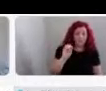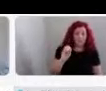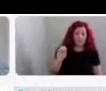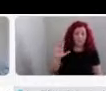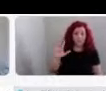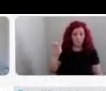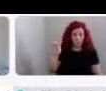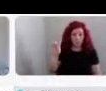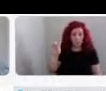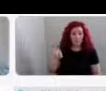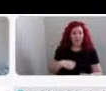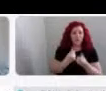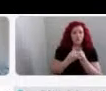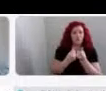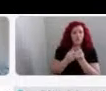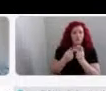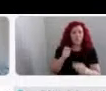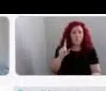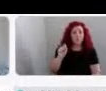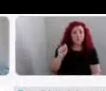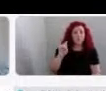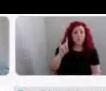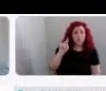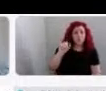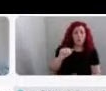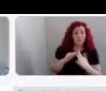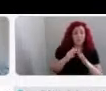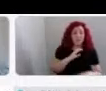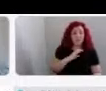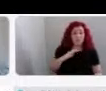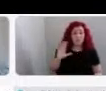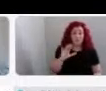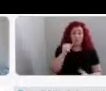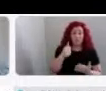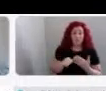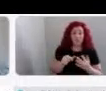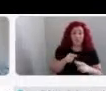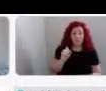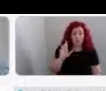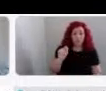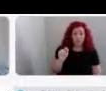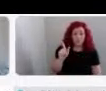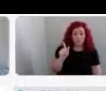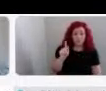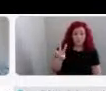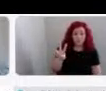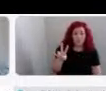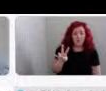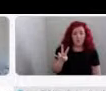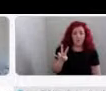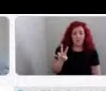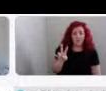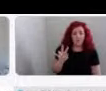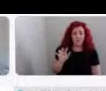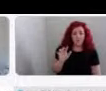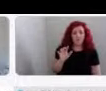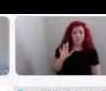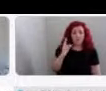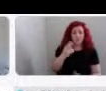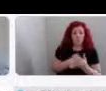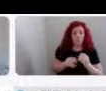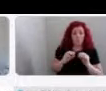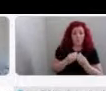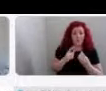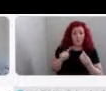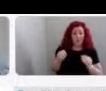and endorsed by the sedona city council in their letter of october 27th both of these organizations and their proposed maps